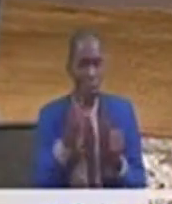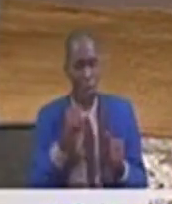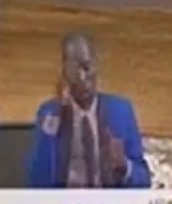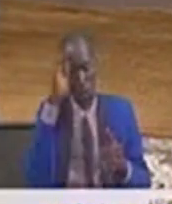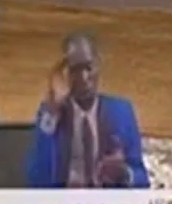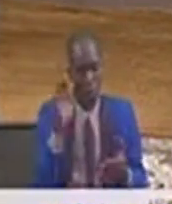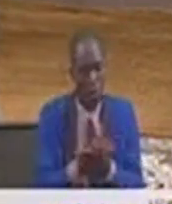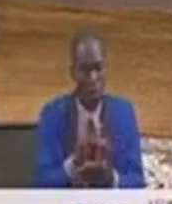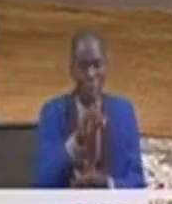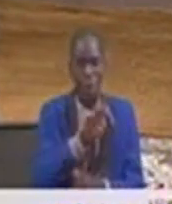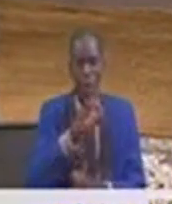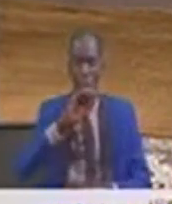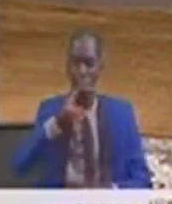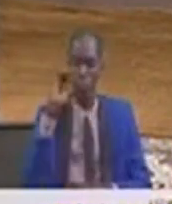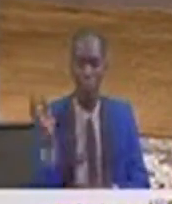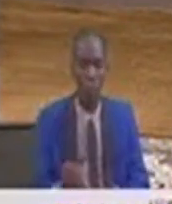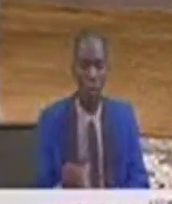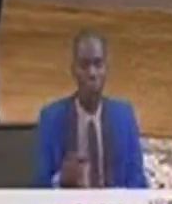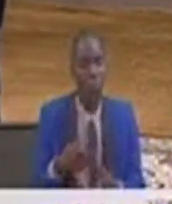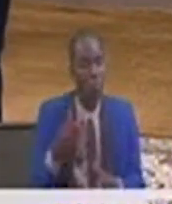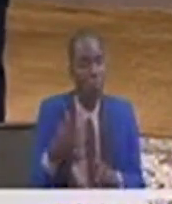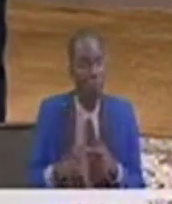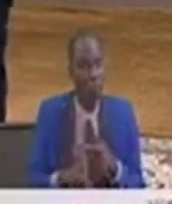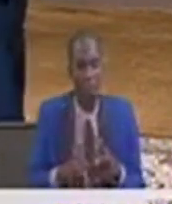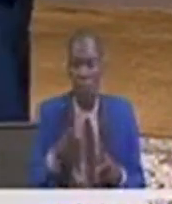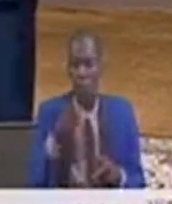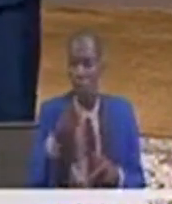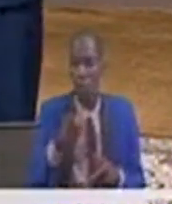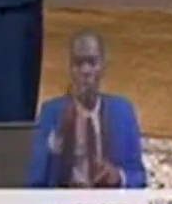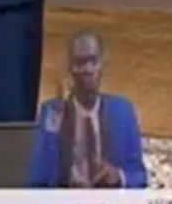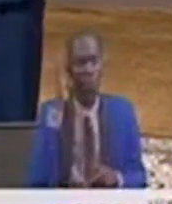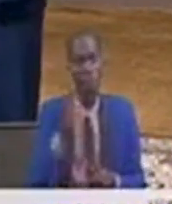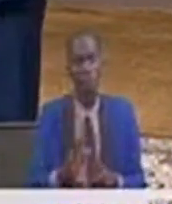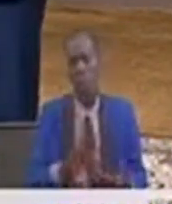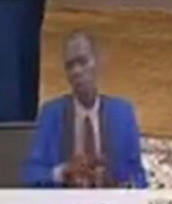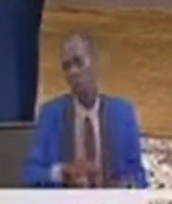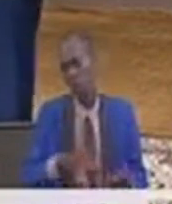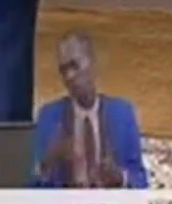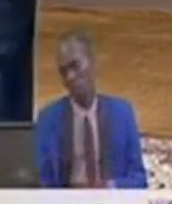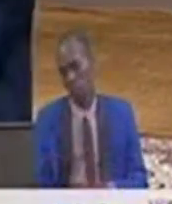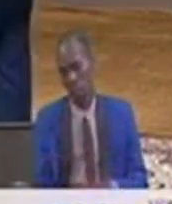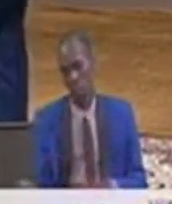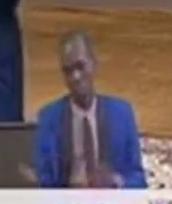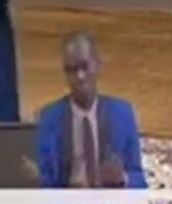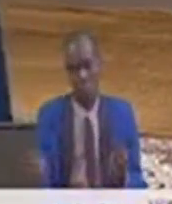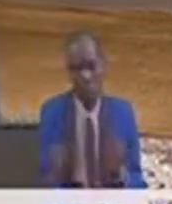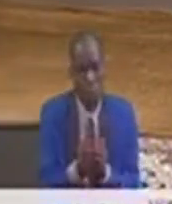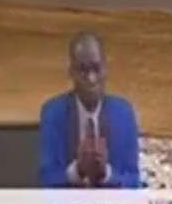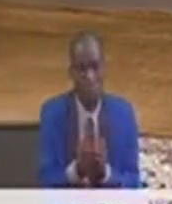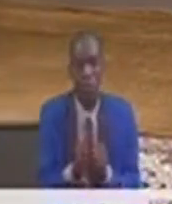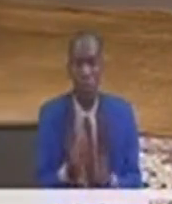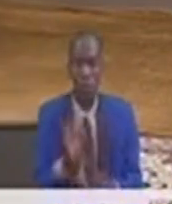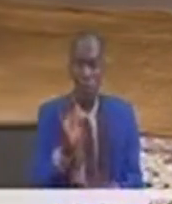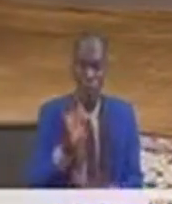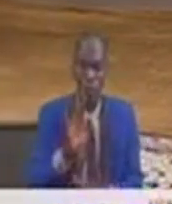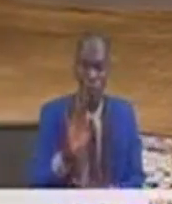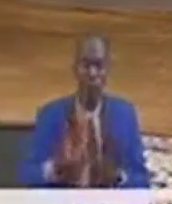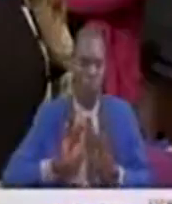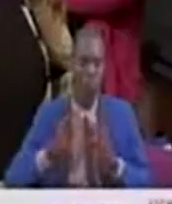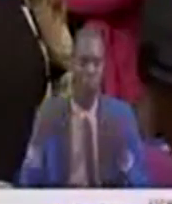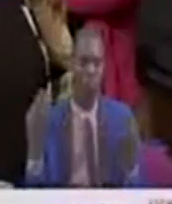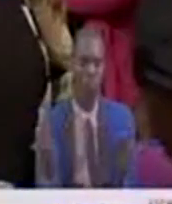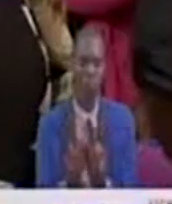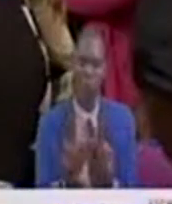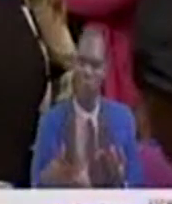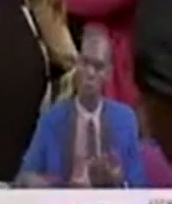you will thou. Know thou that thou shalt surely die, thou and all that are